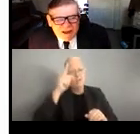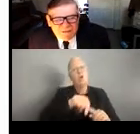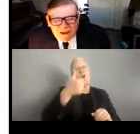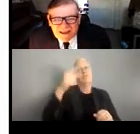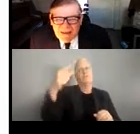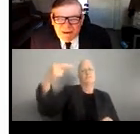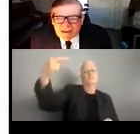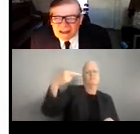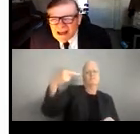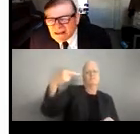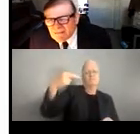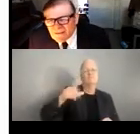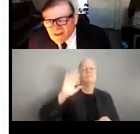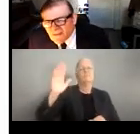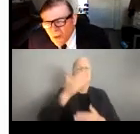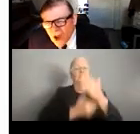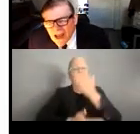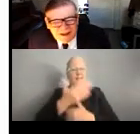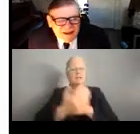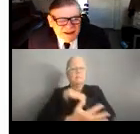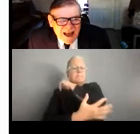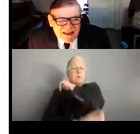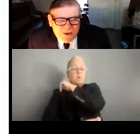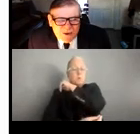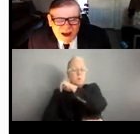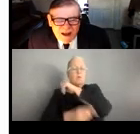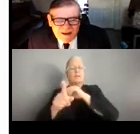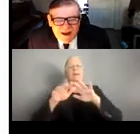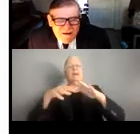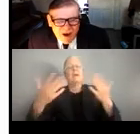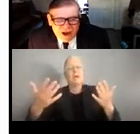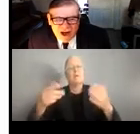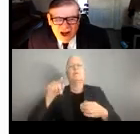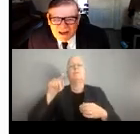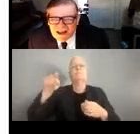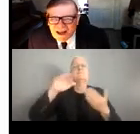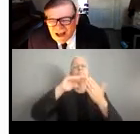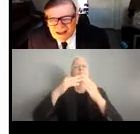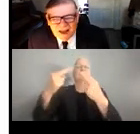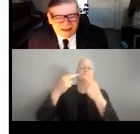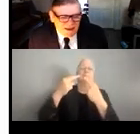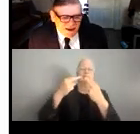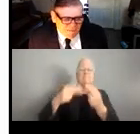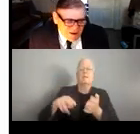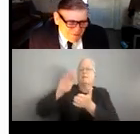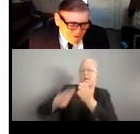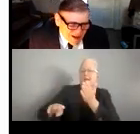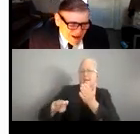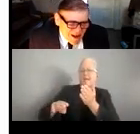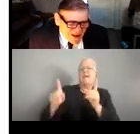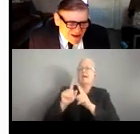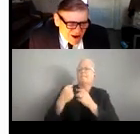Both disability and poverty are symptoms of the way that society is organized, marginalized and isolating certain